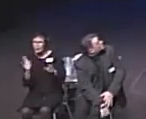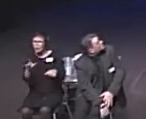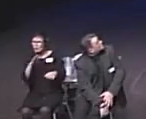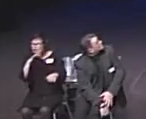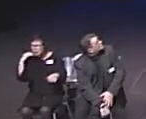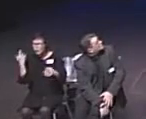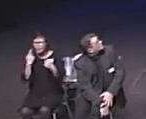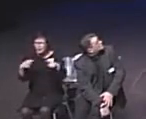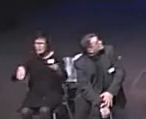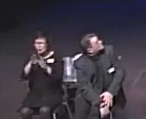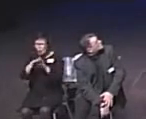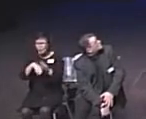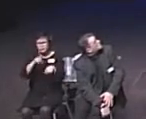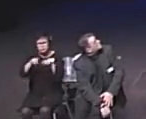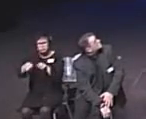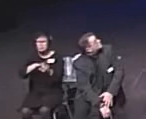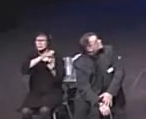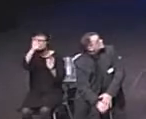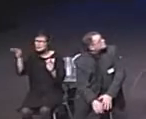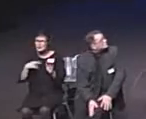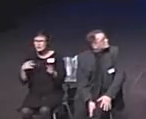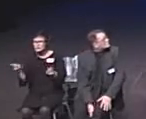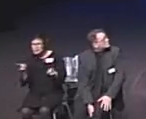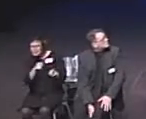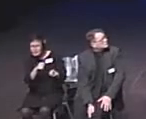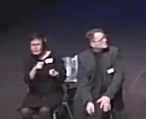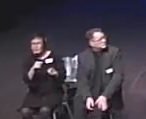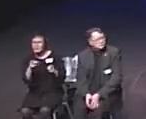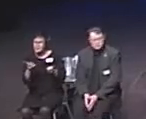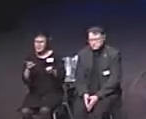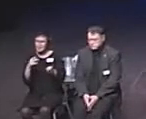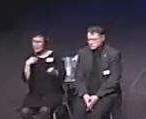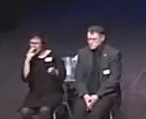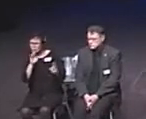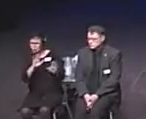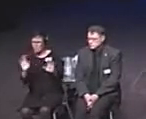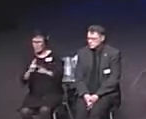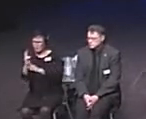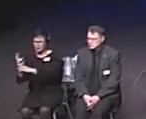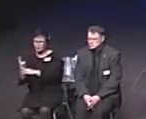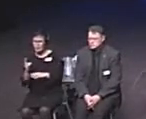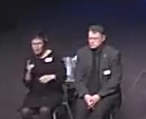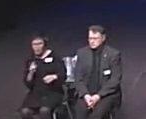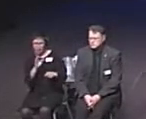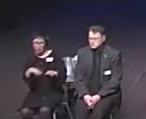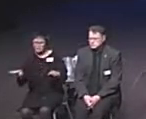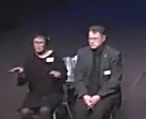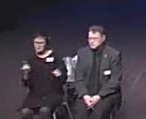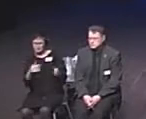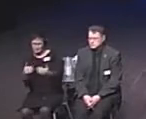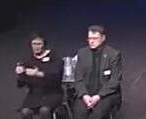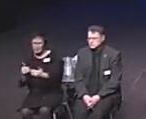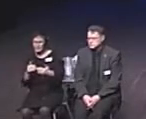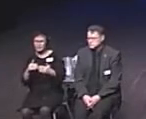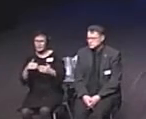and interesting things. And this was a way for us to see how the children could influence and be our